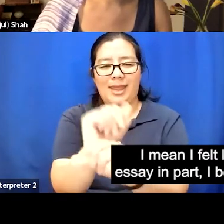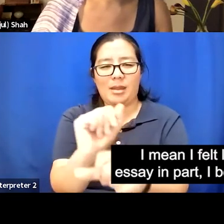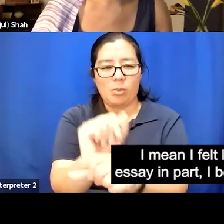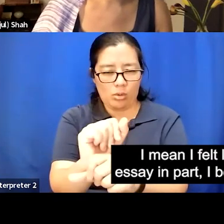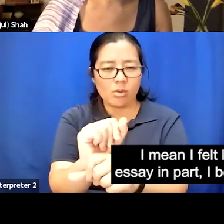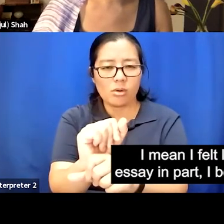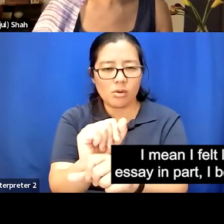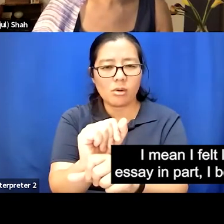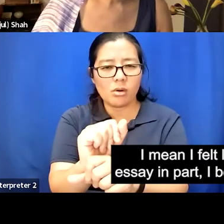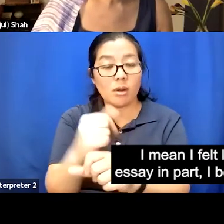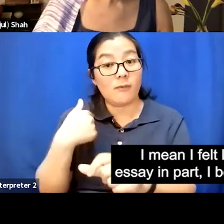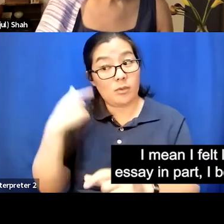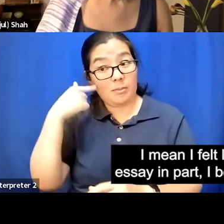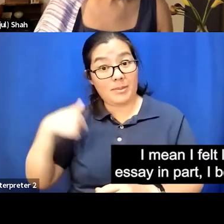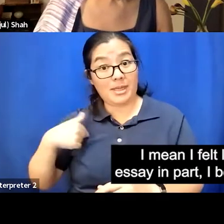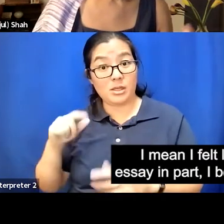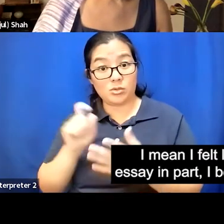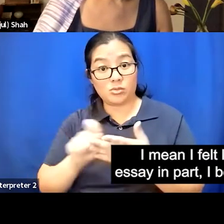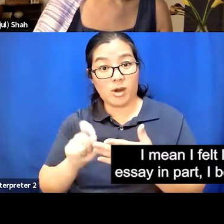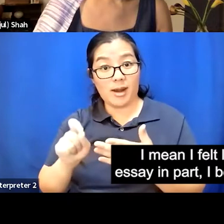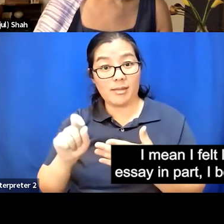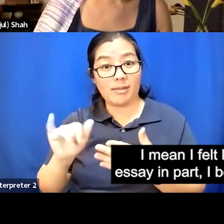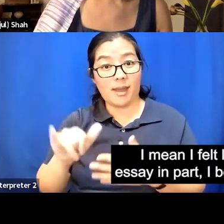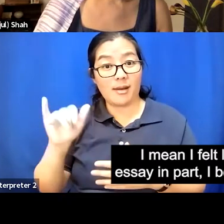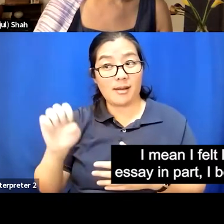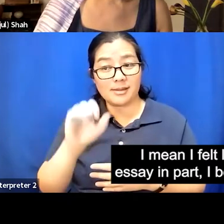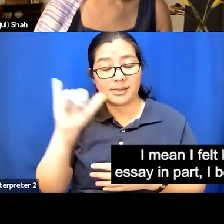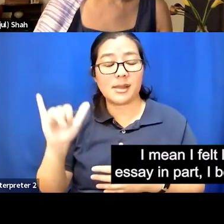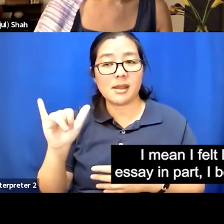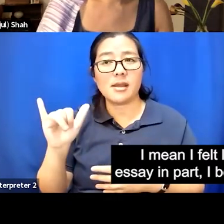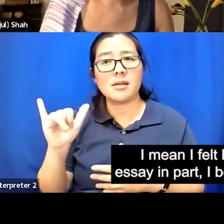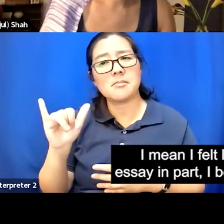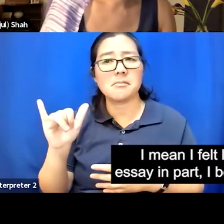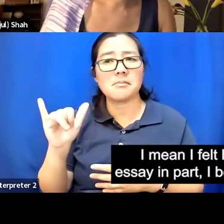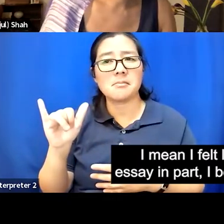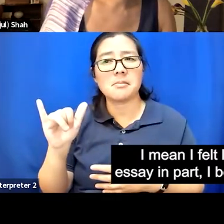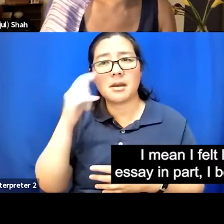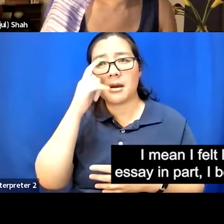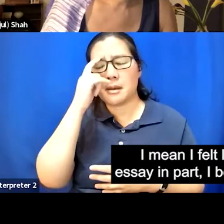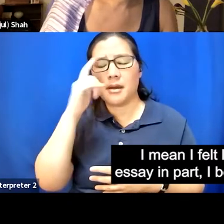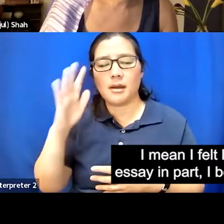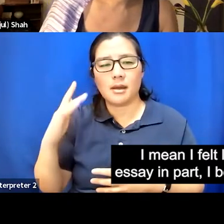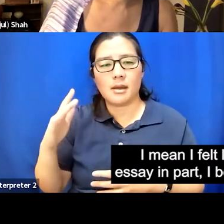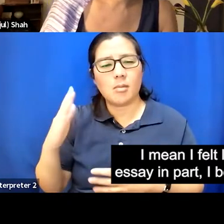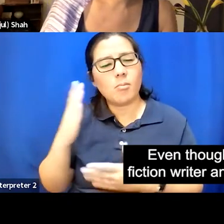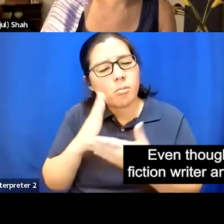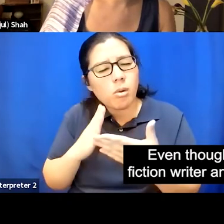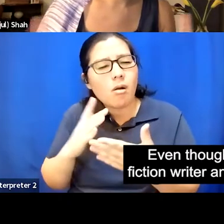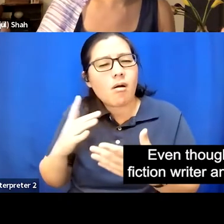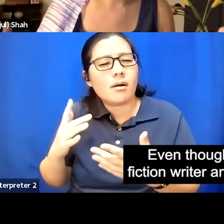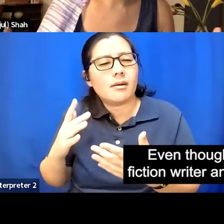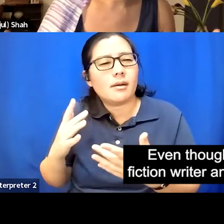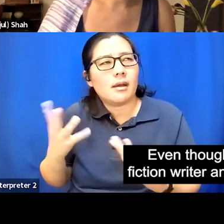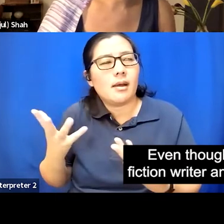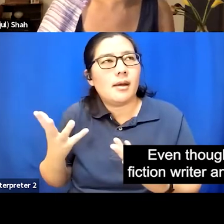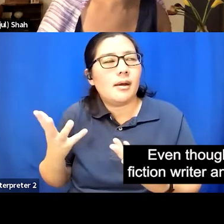like for me to write that essay, In part, I became a nonfiction writer, even though I'd